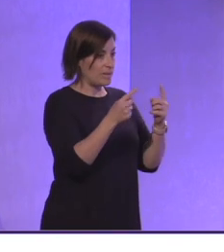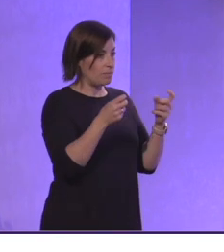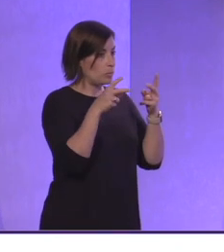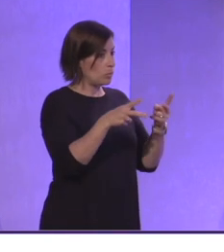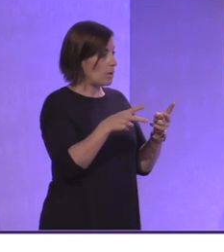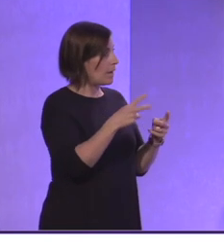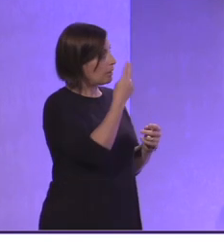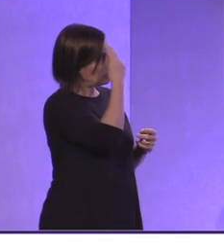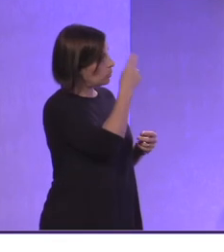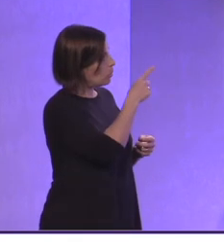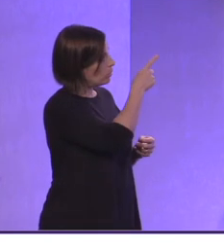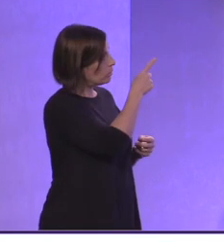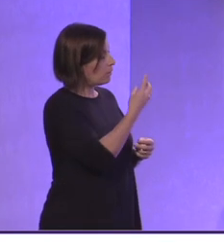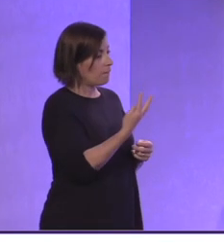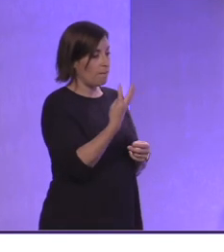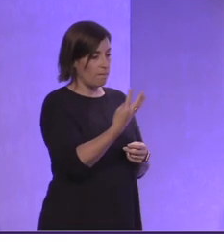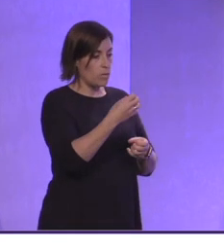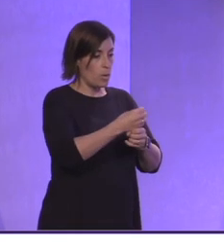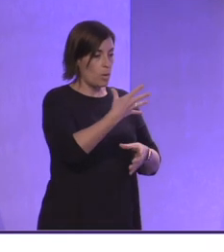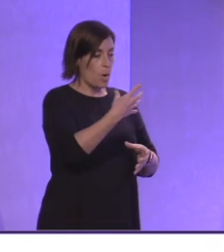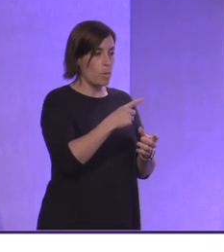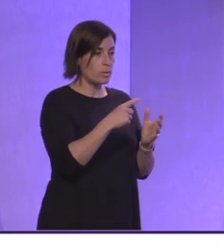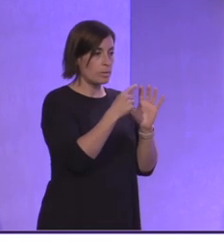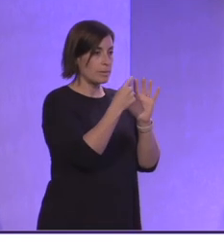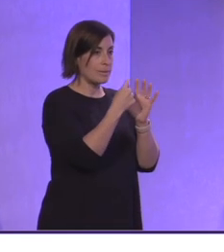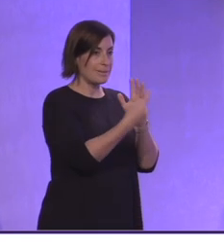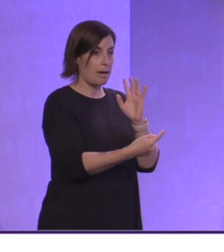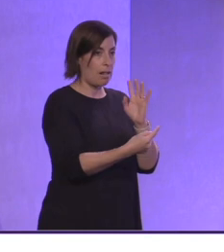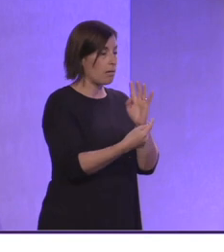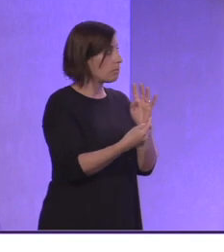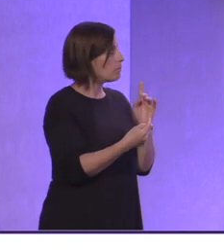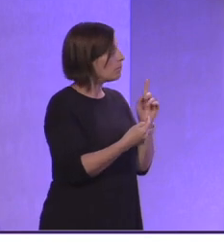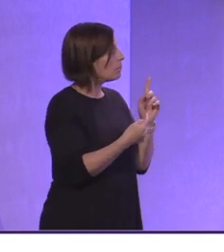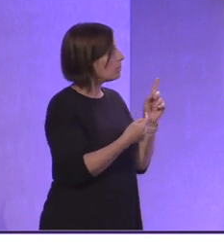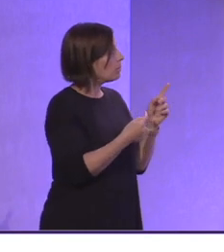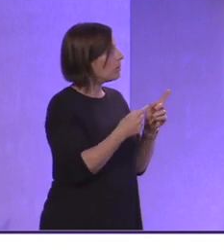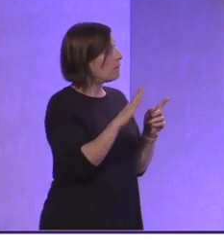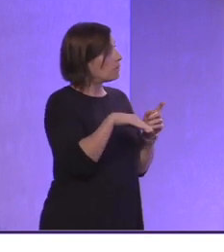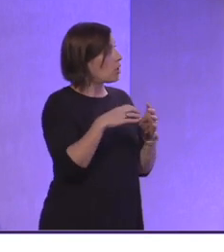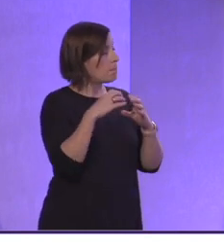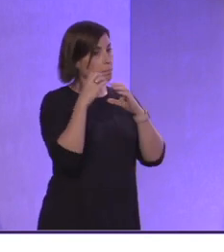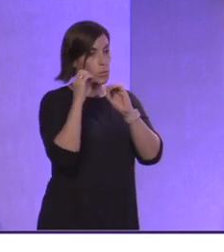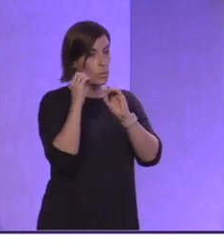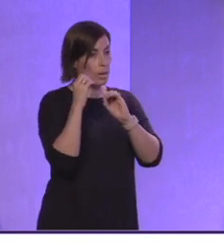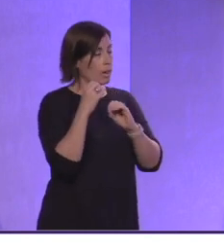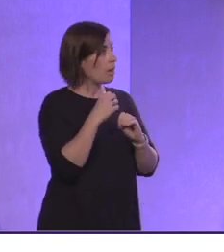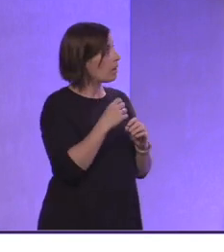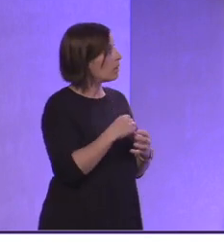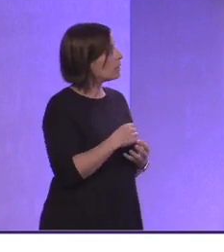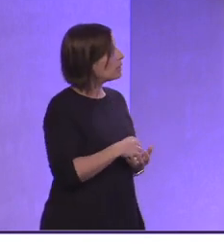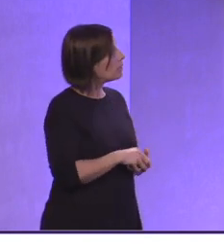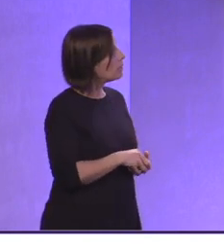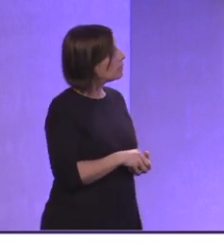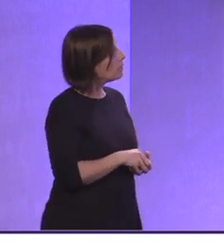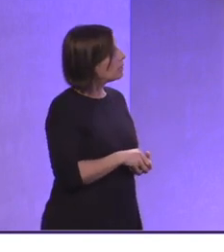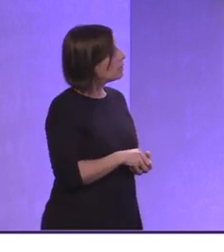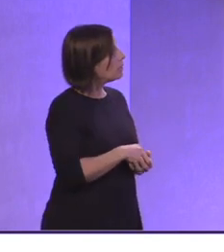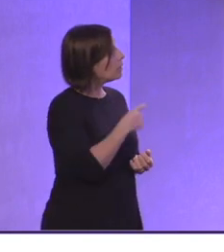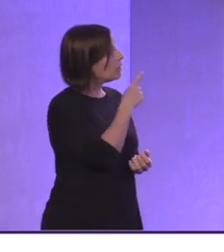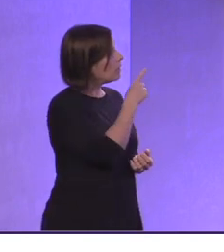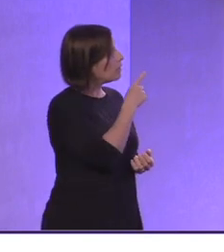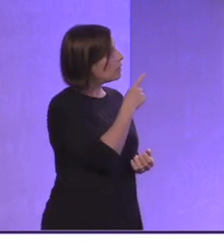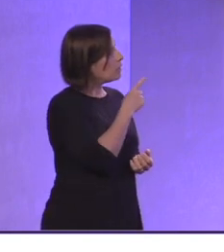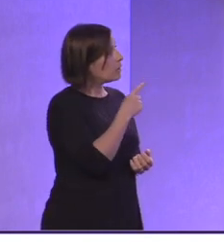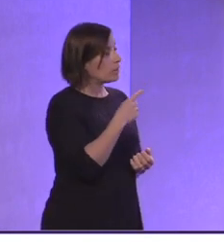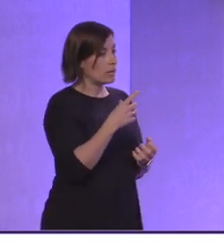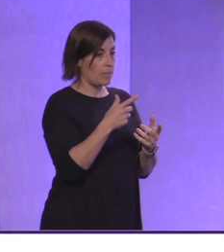four golden signals. And the four signals are latency, traffic, saturation, and errors. And this is a combination of use and red